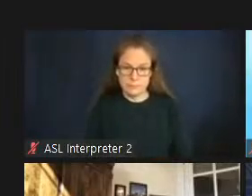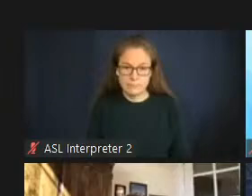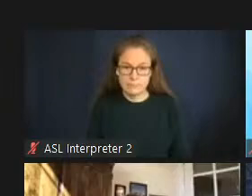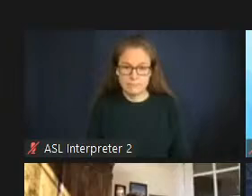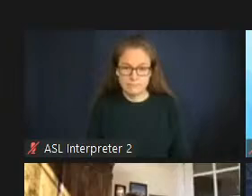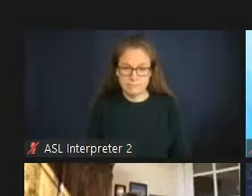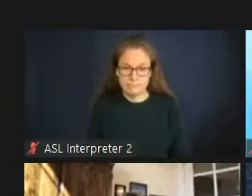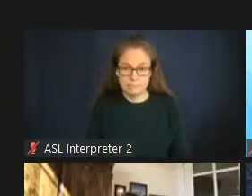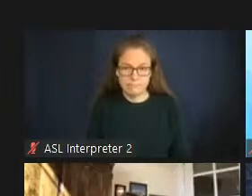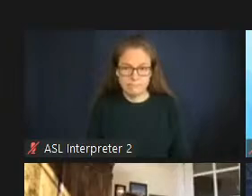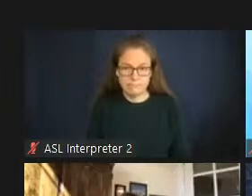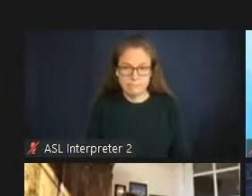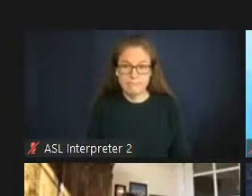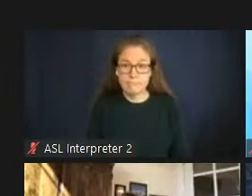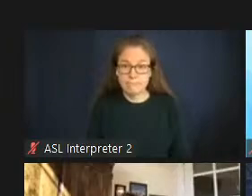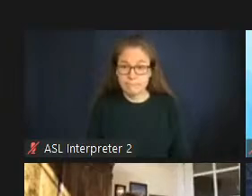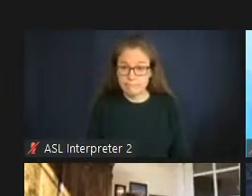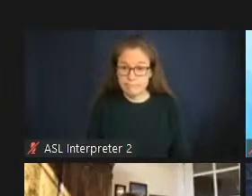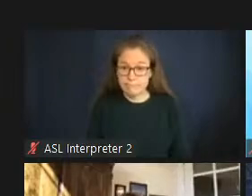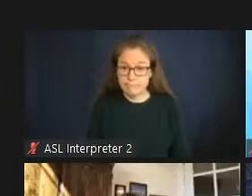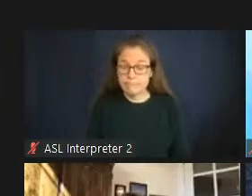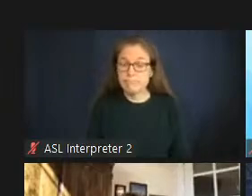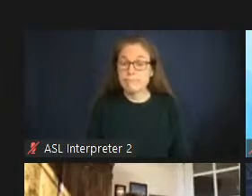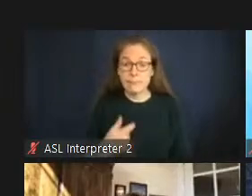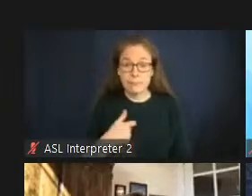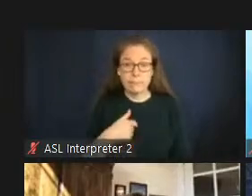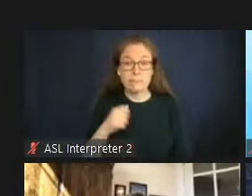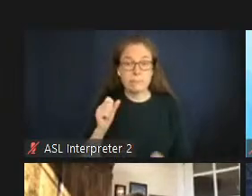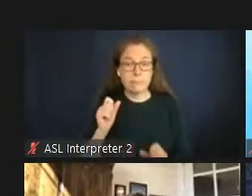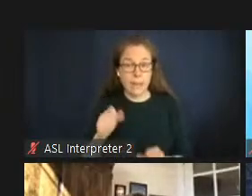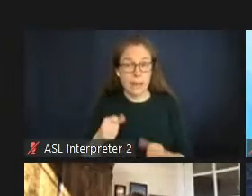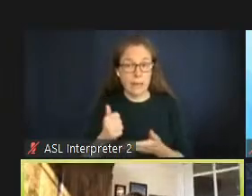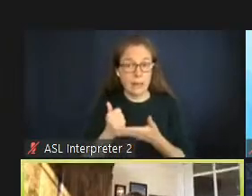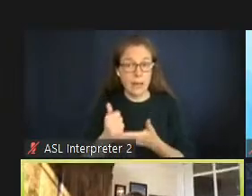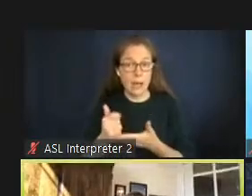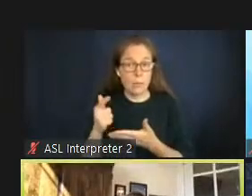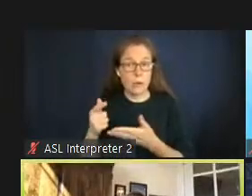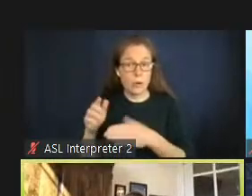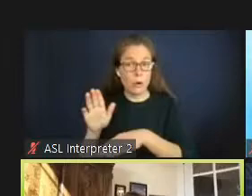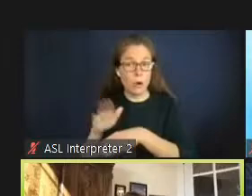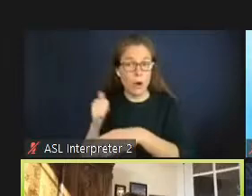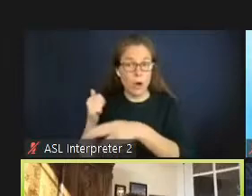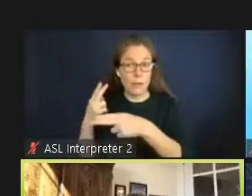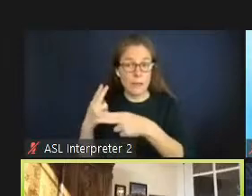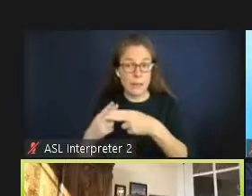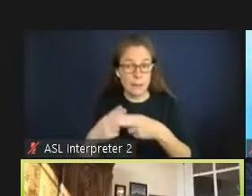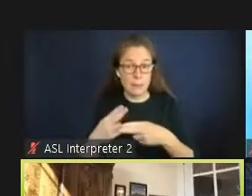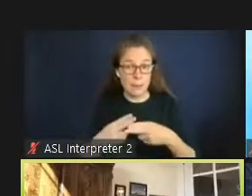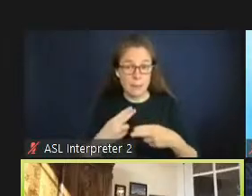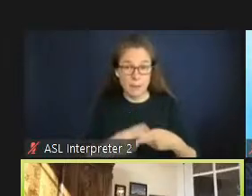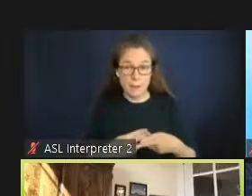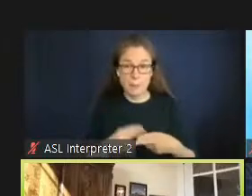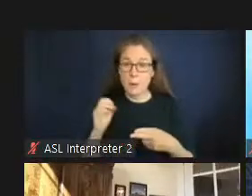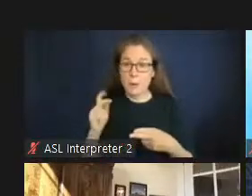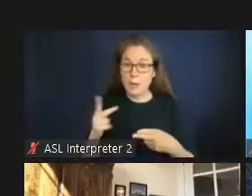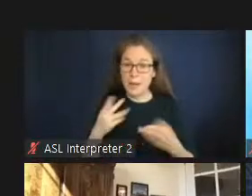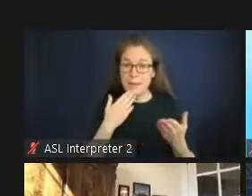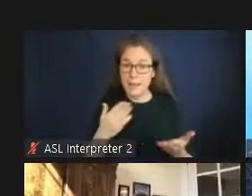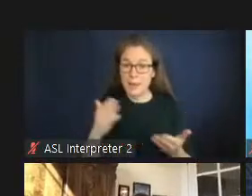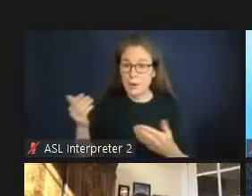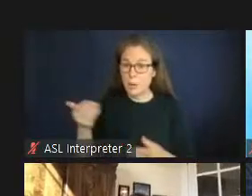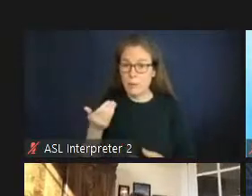Chair Beachy, I can help you facilitate this section. Sure thing. Thank you. Welcome. Do